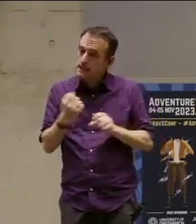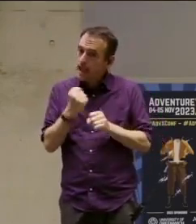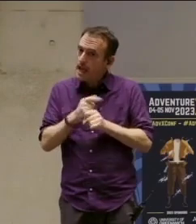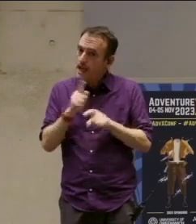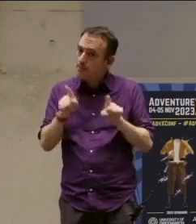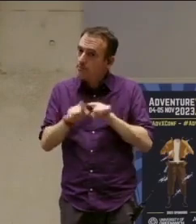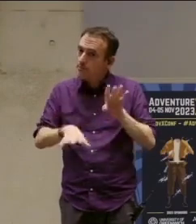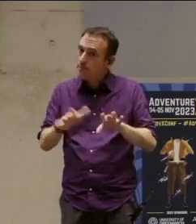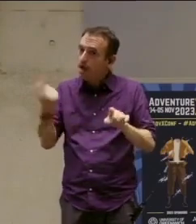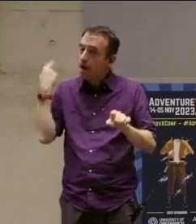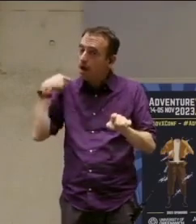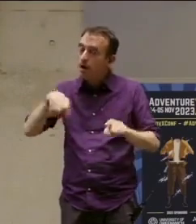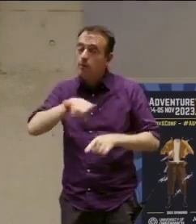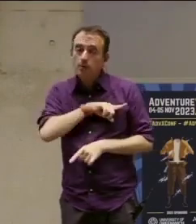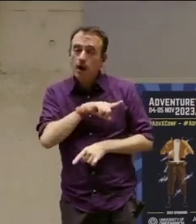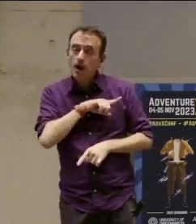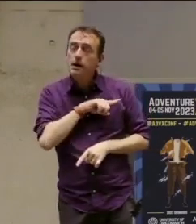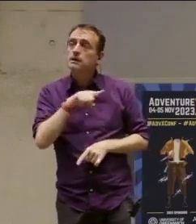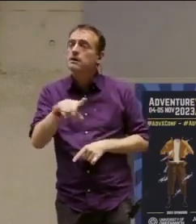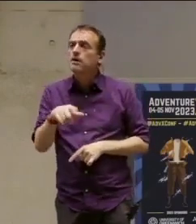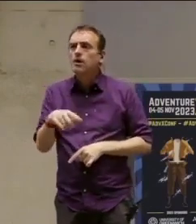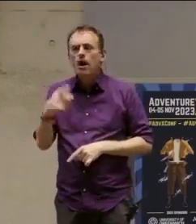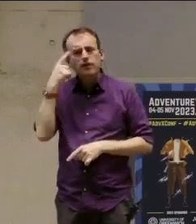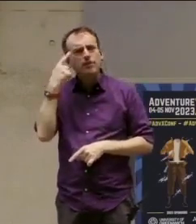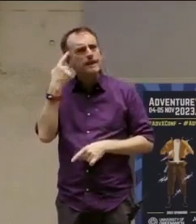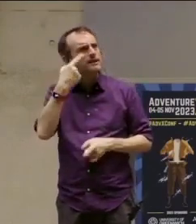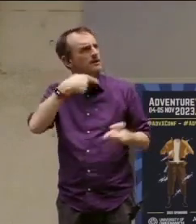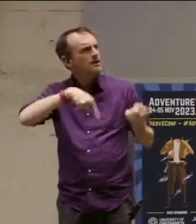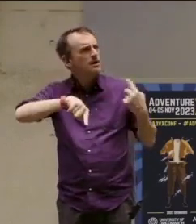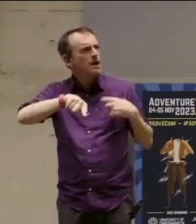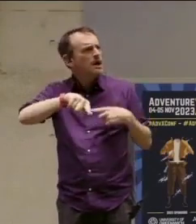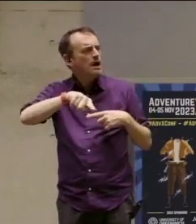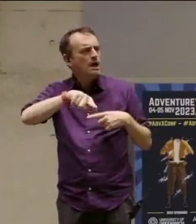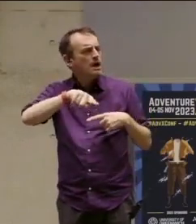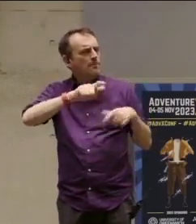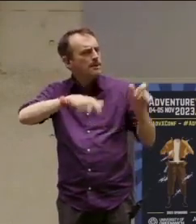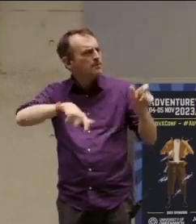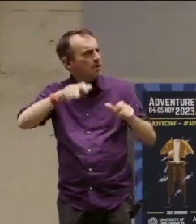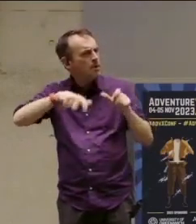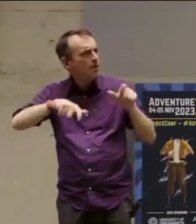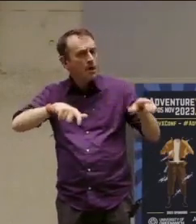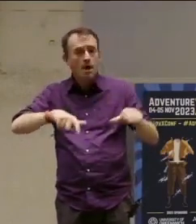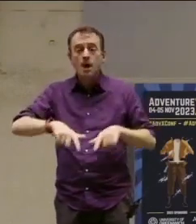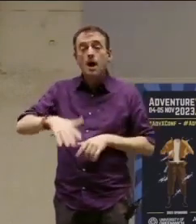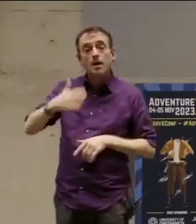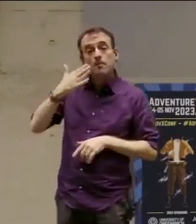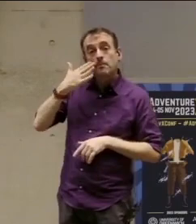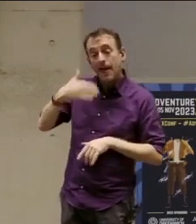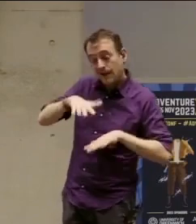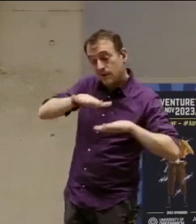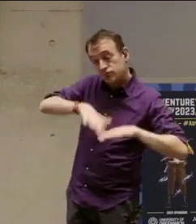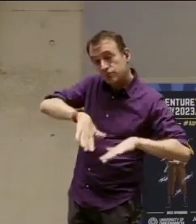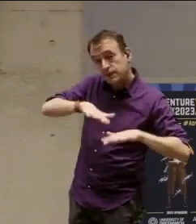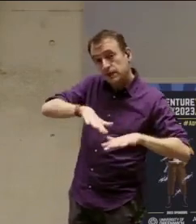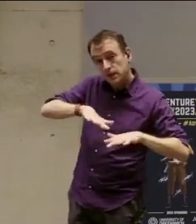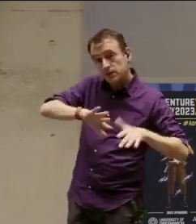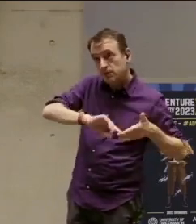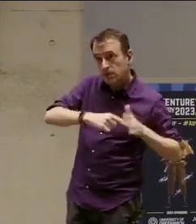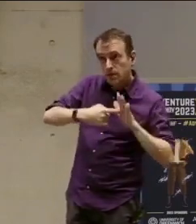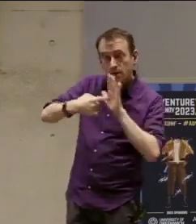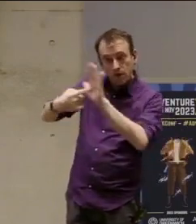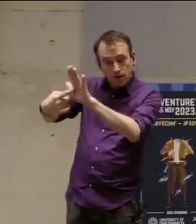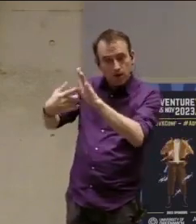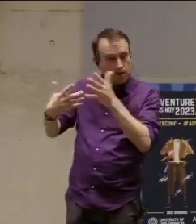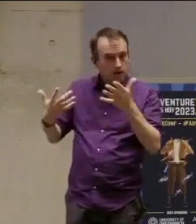it's because I don't think many people are depicting Black Britain. Or there's not many people doing it, or there's not many people in the mainstream, I guess,